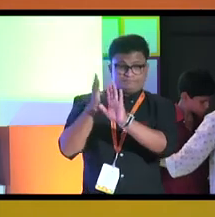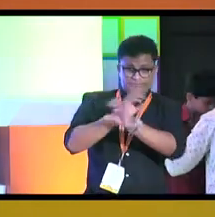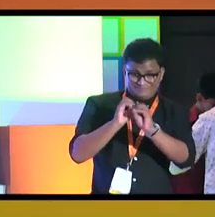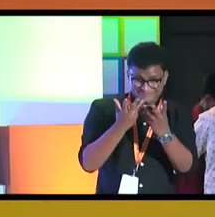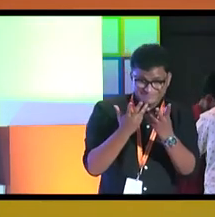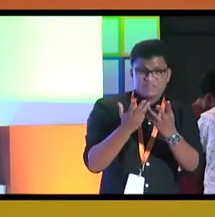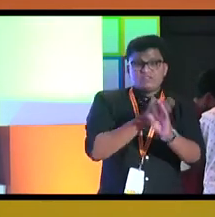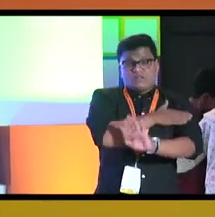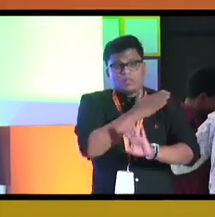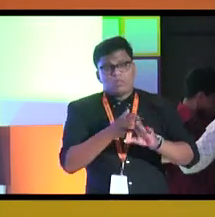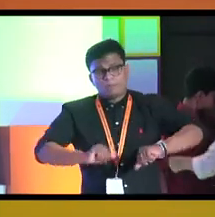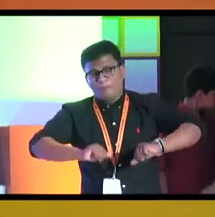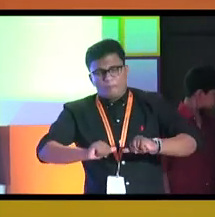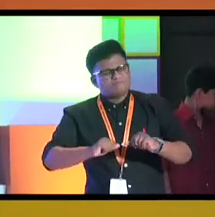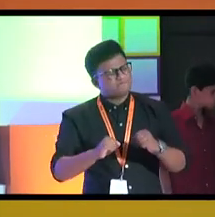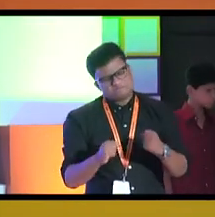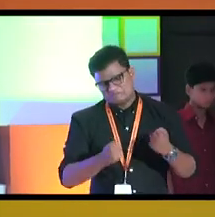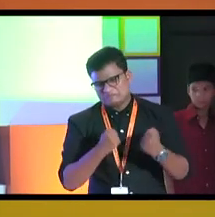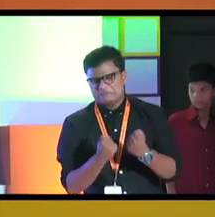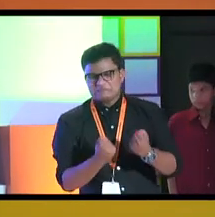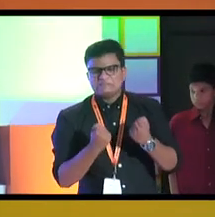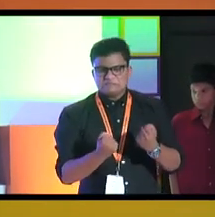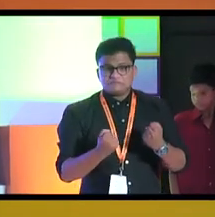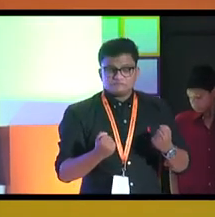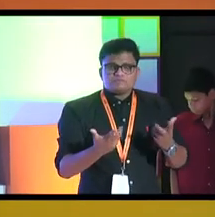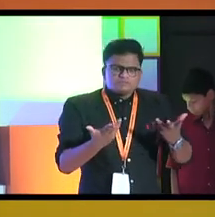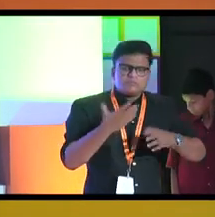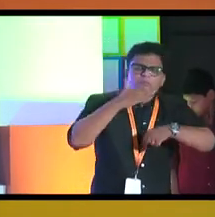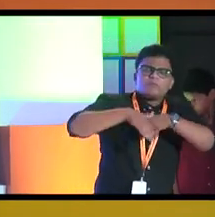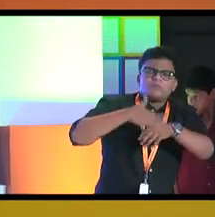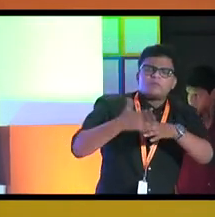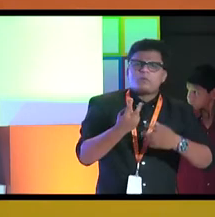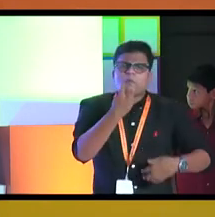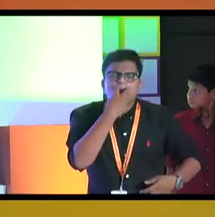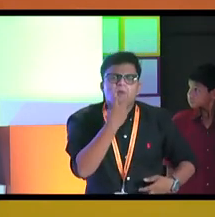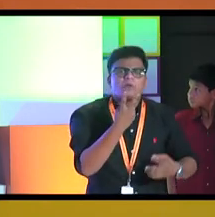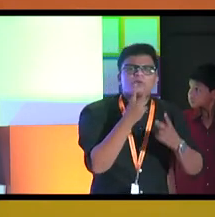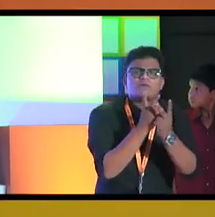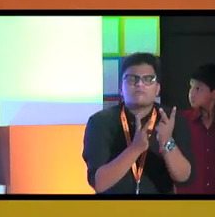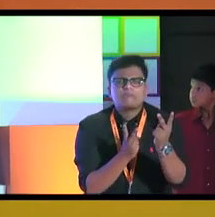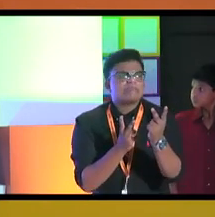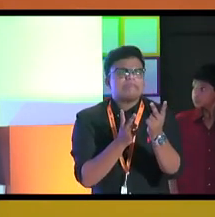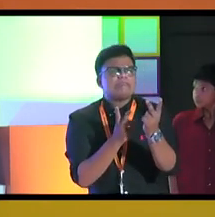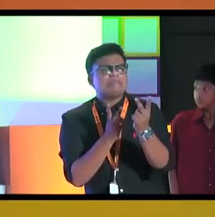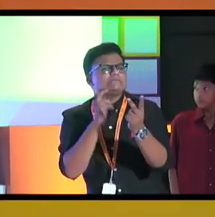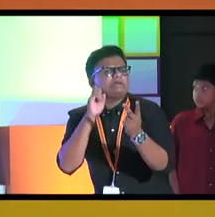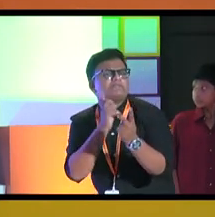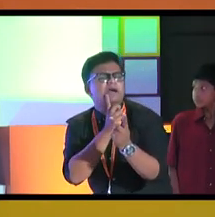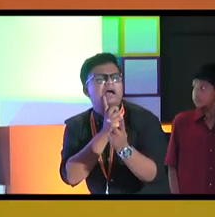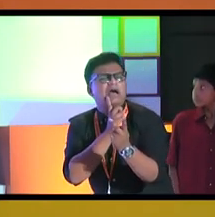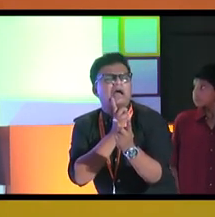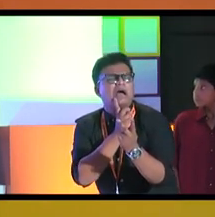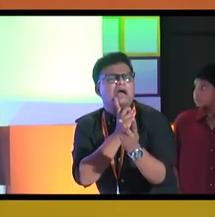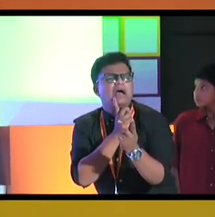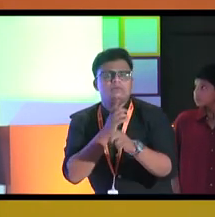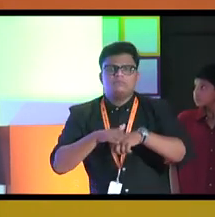manage that successfully. So we had all our, and we had no experience with blinds and deaf and mute children. So we had all